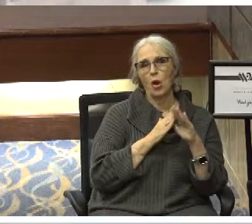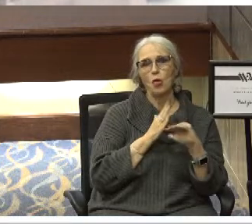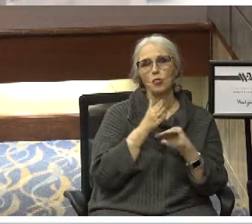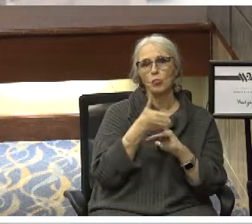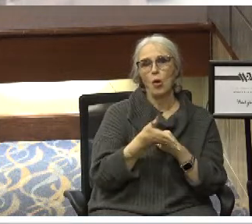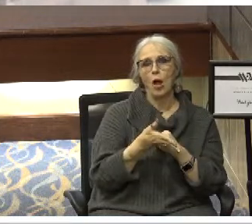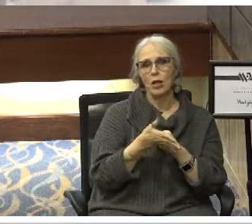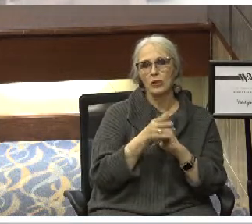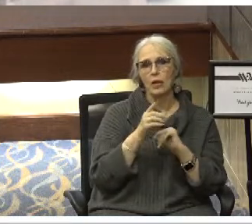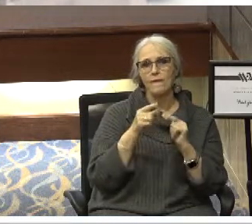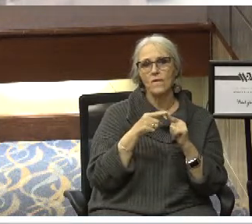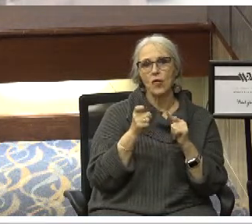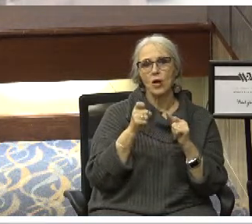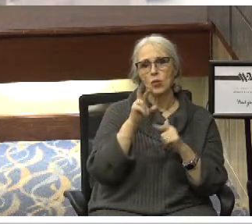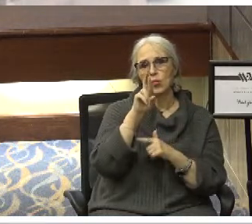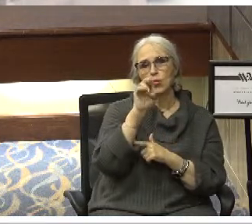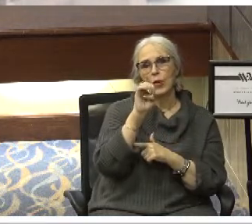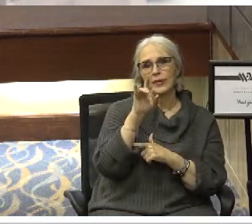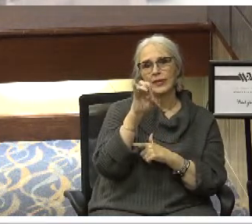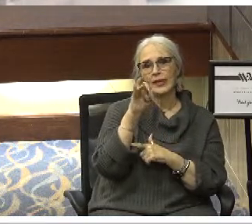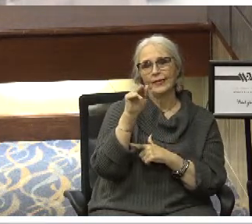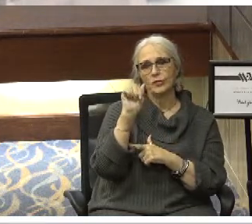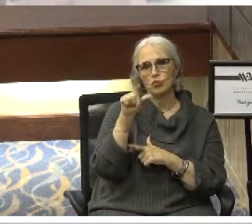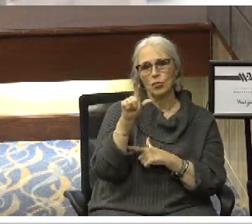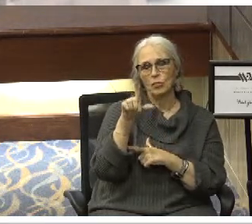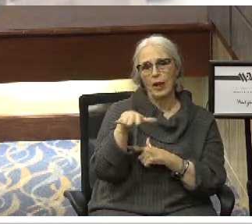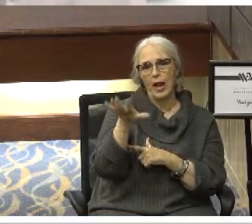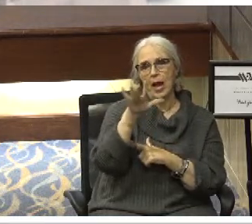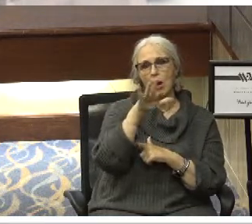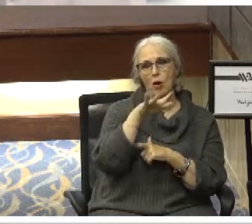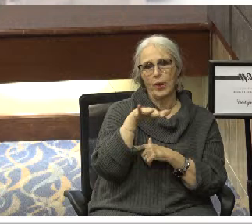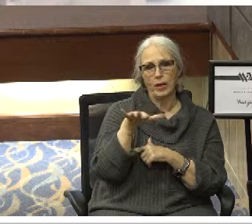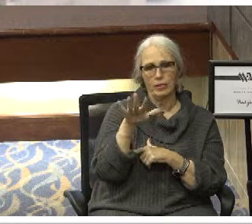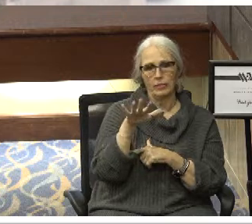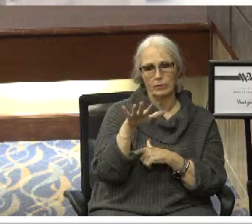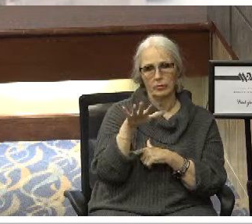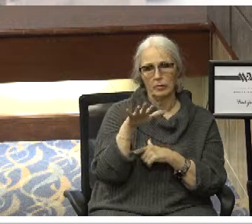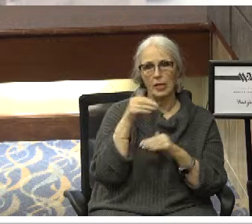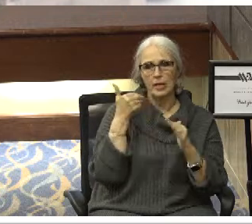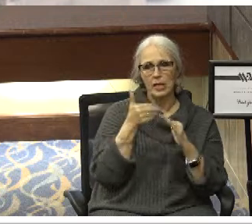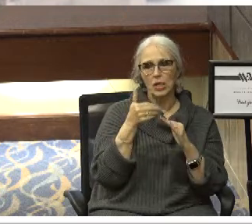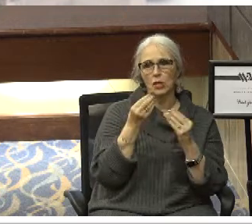where the residential area is. So along this property line here.